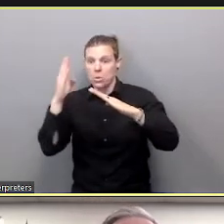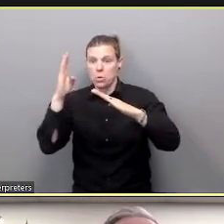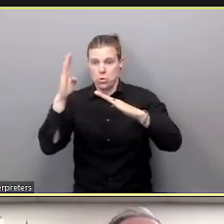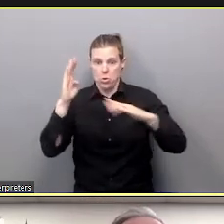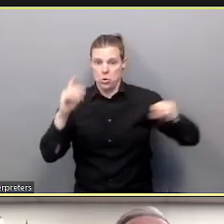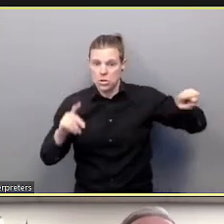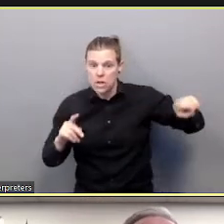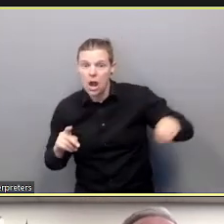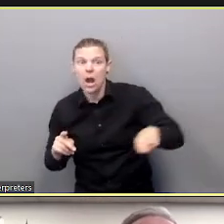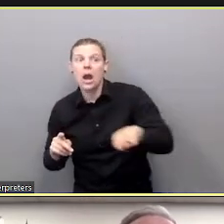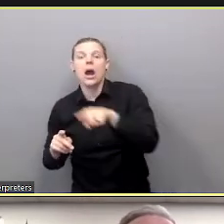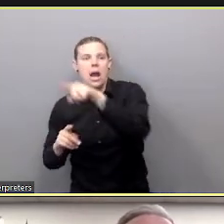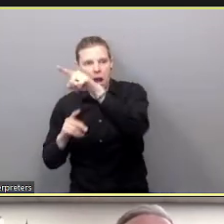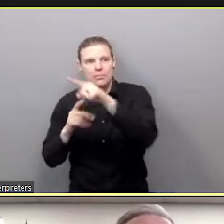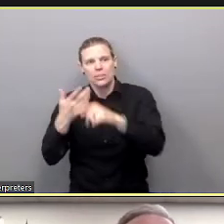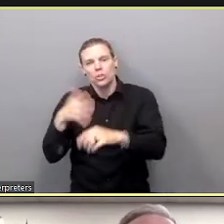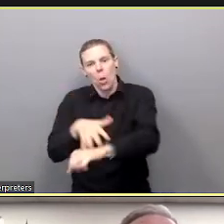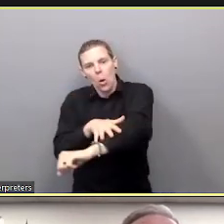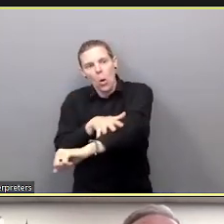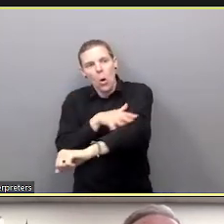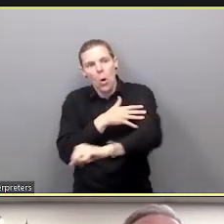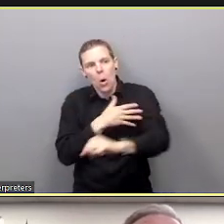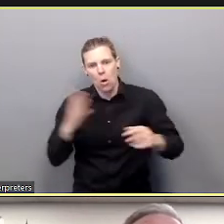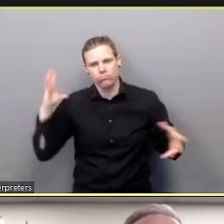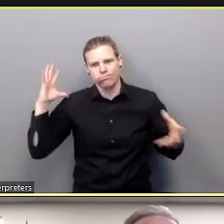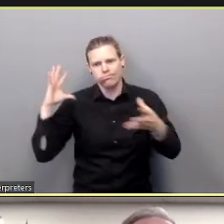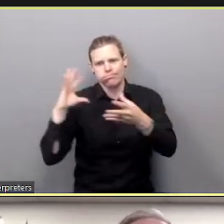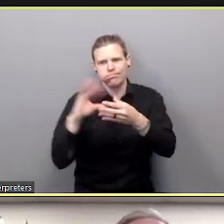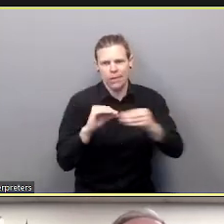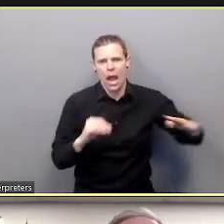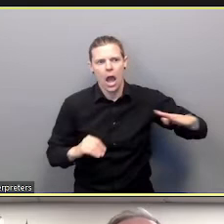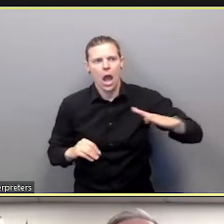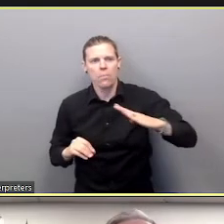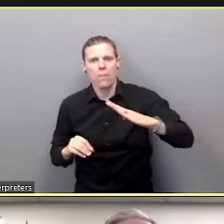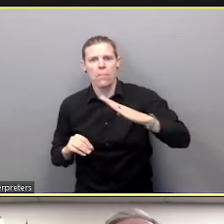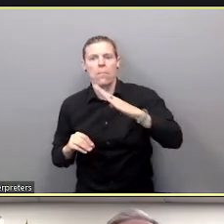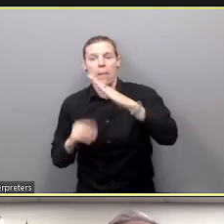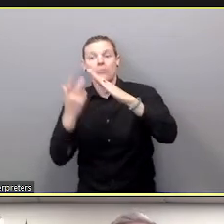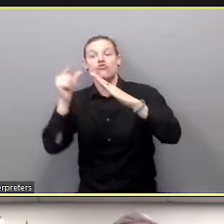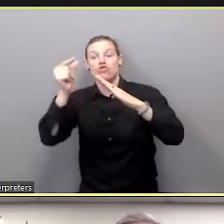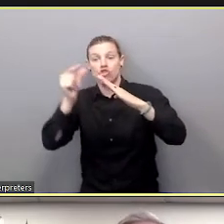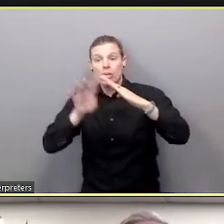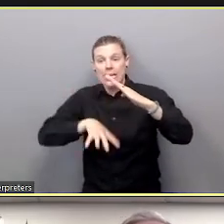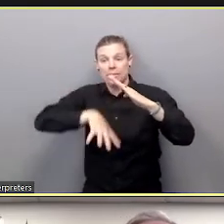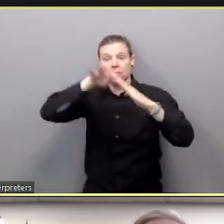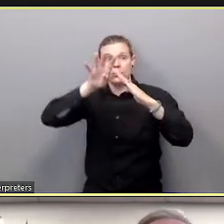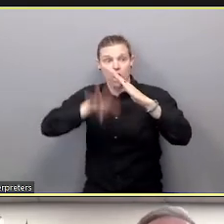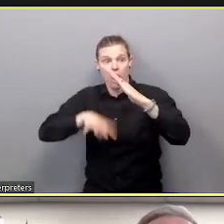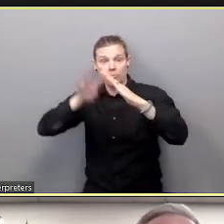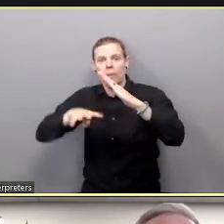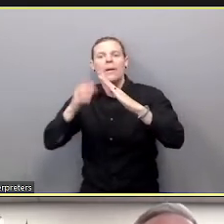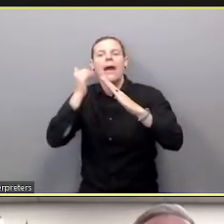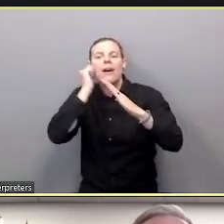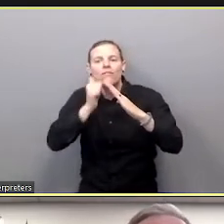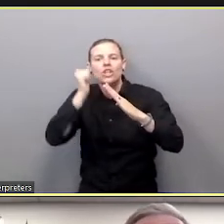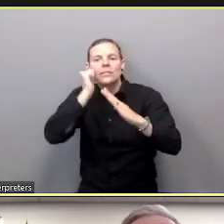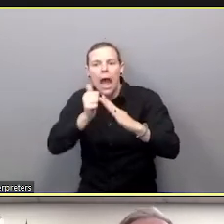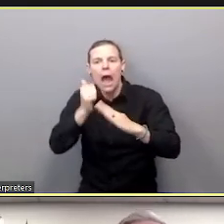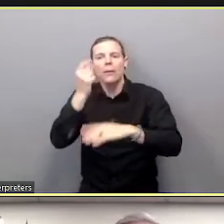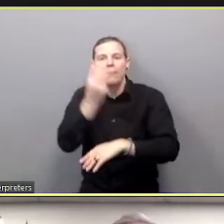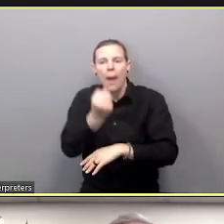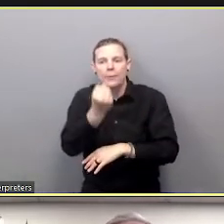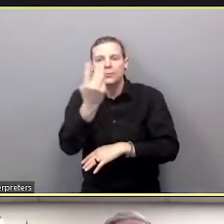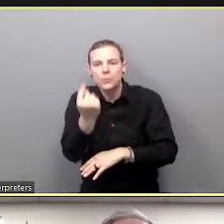up. The green lines are the number of vaccines given per day. You can see, contrary to popular belief, that most people really want to get